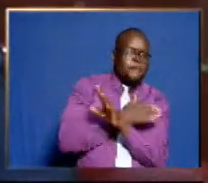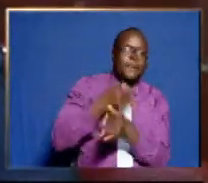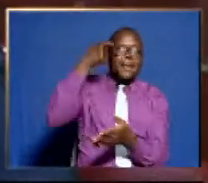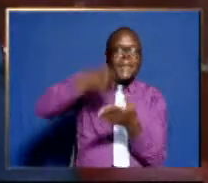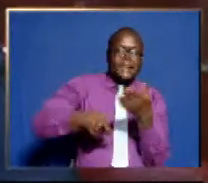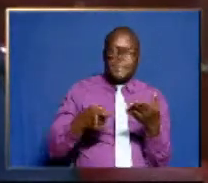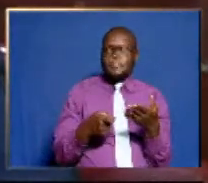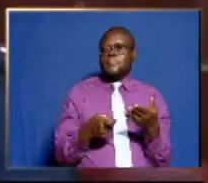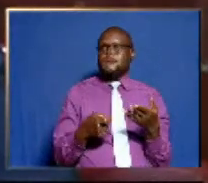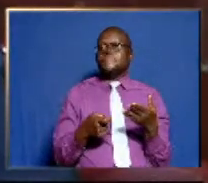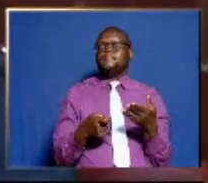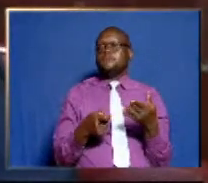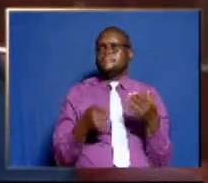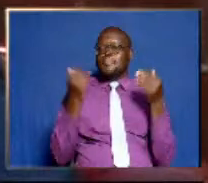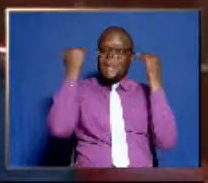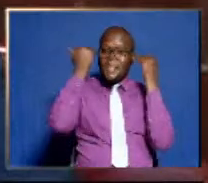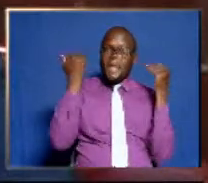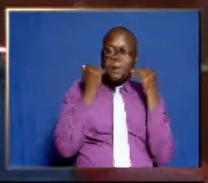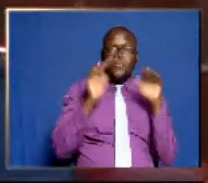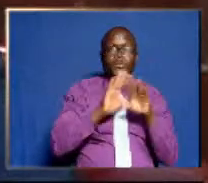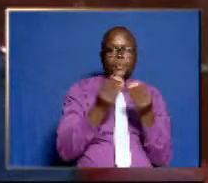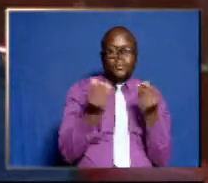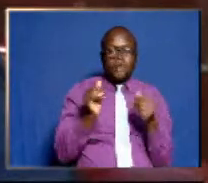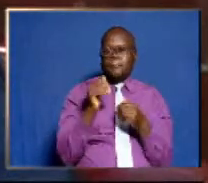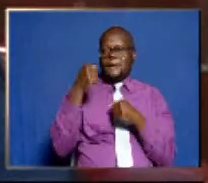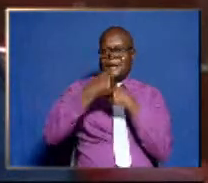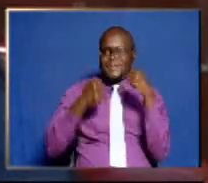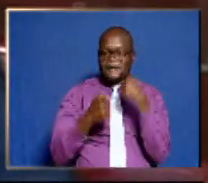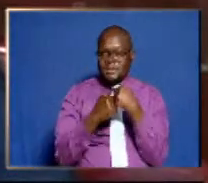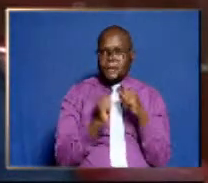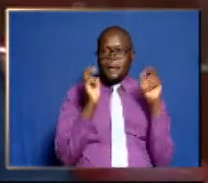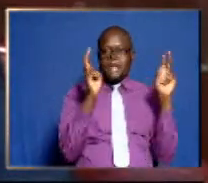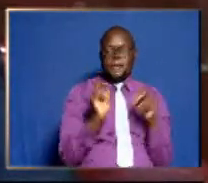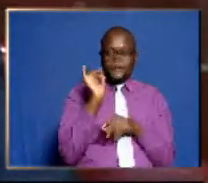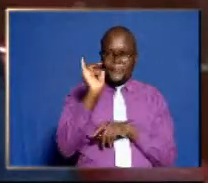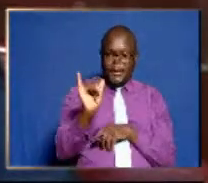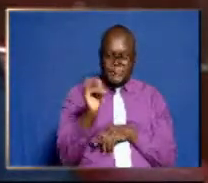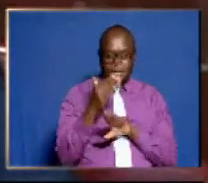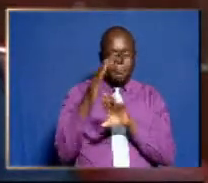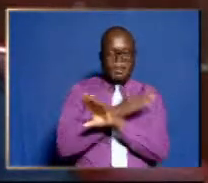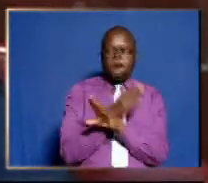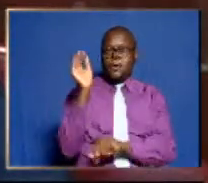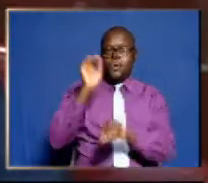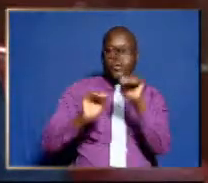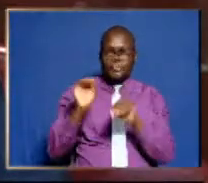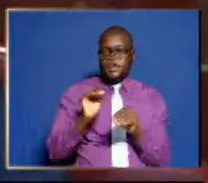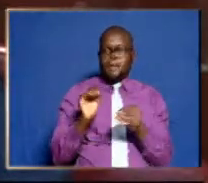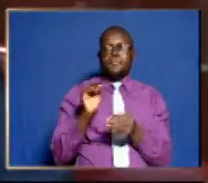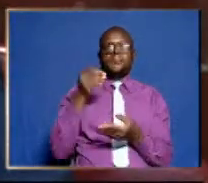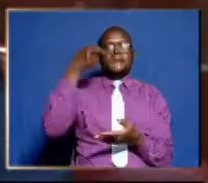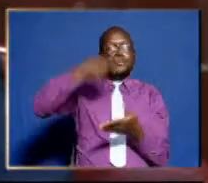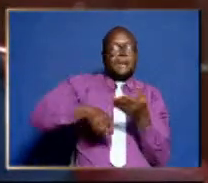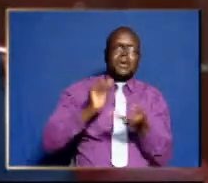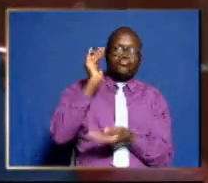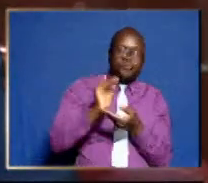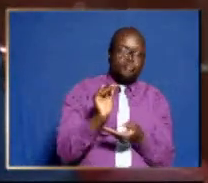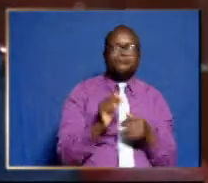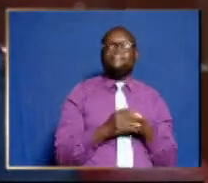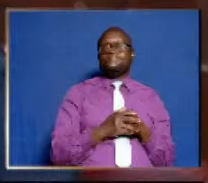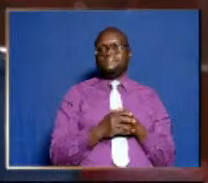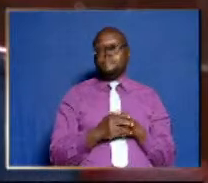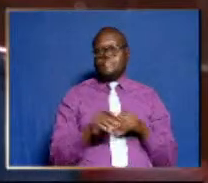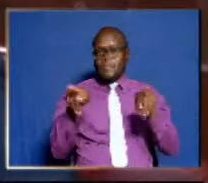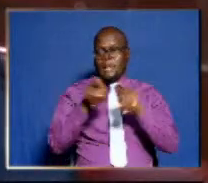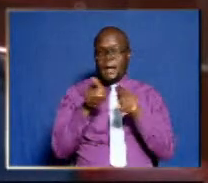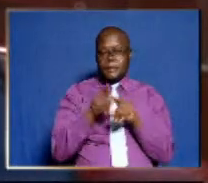appeal tribunal do not address the structural issues that have contributed to the decline in revenue as